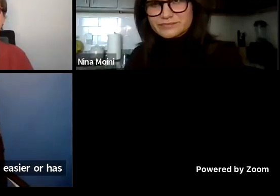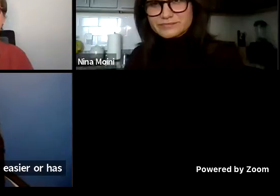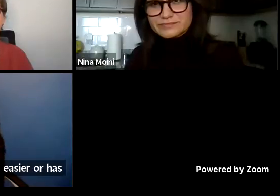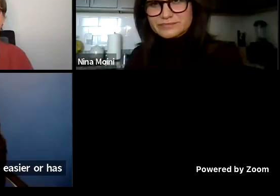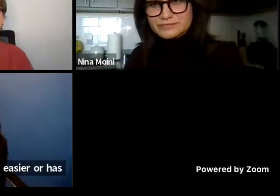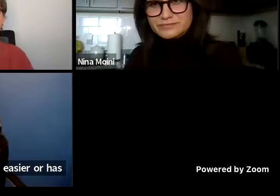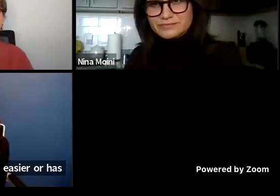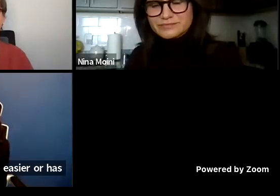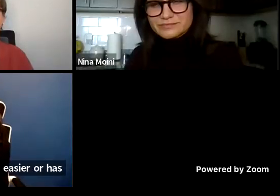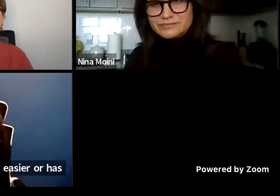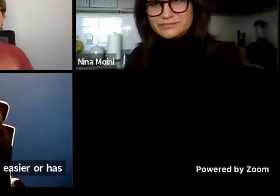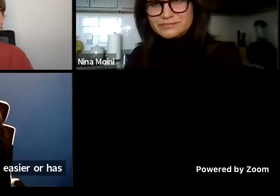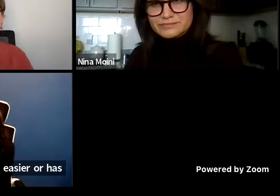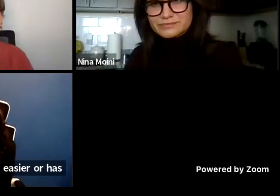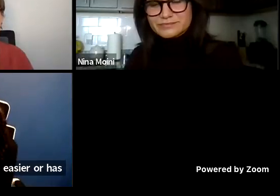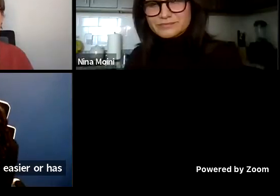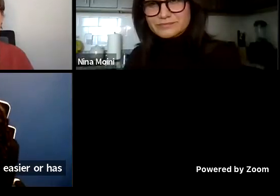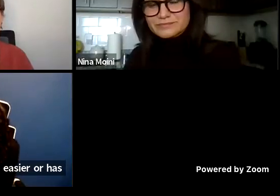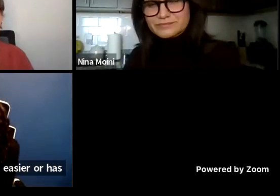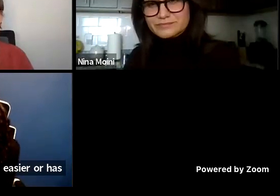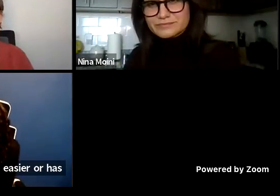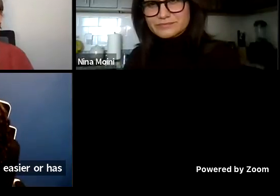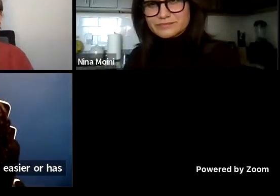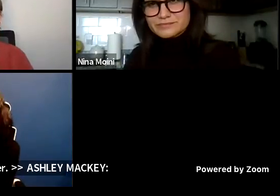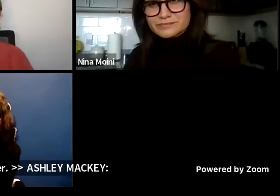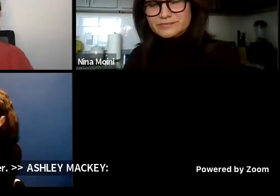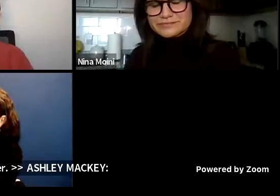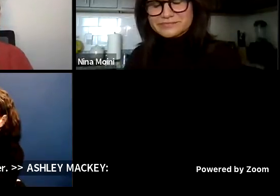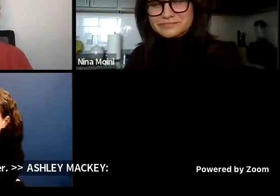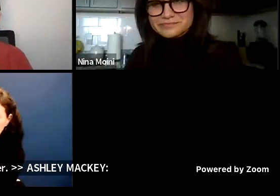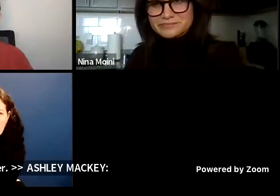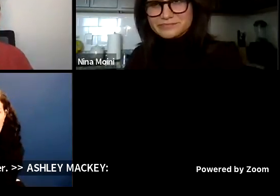It's been great. It's like having